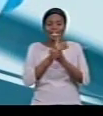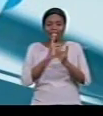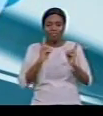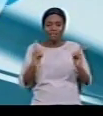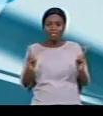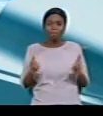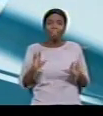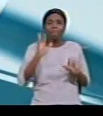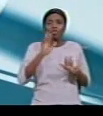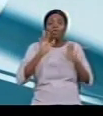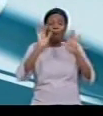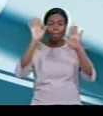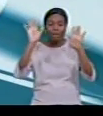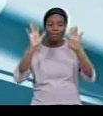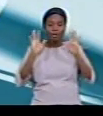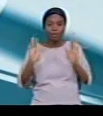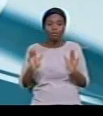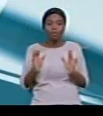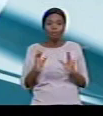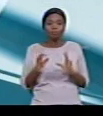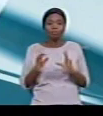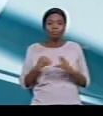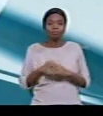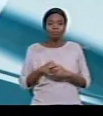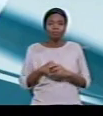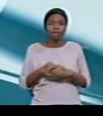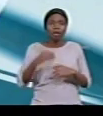your miracles.